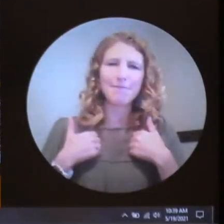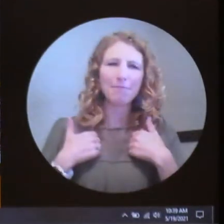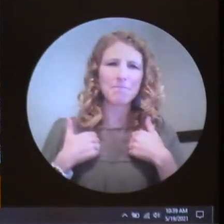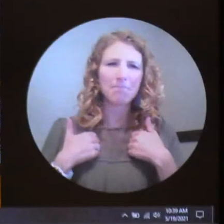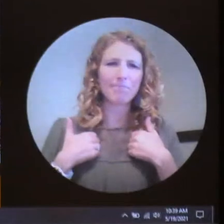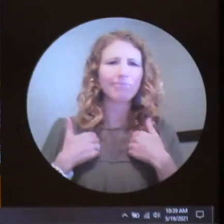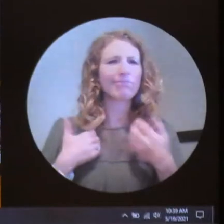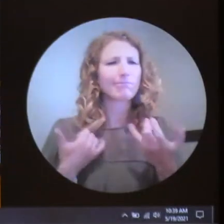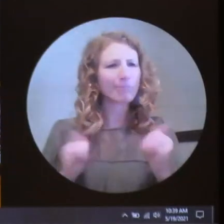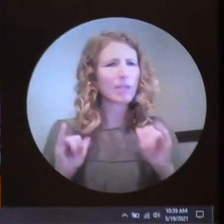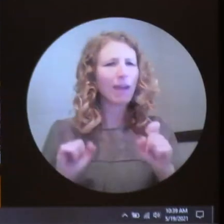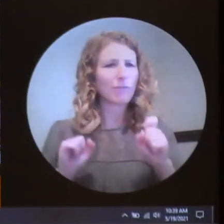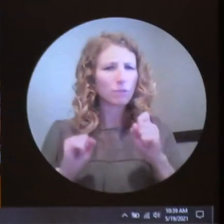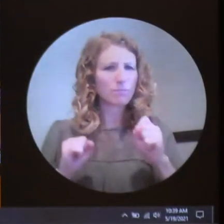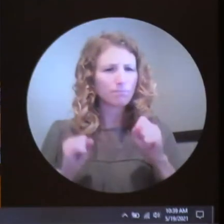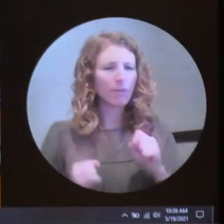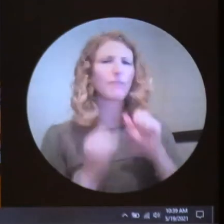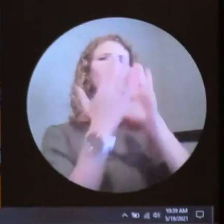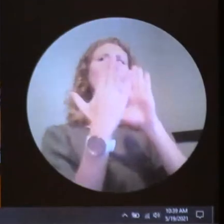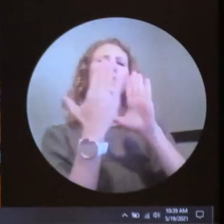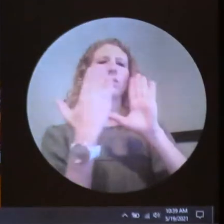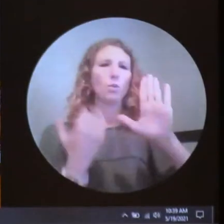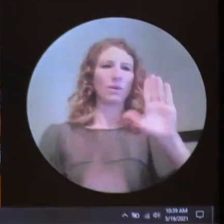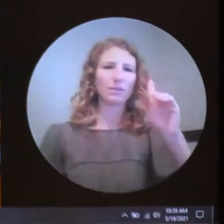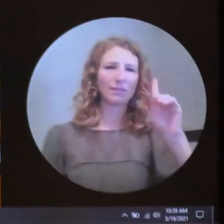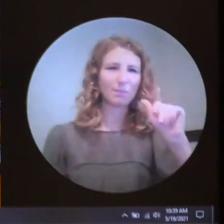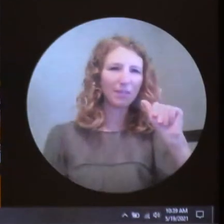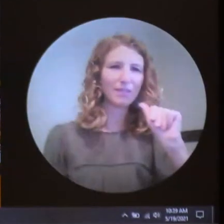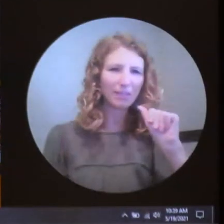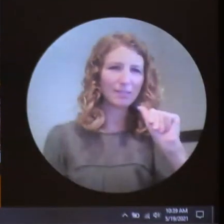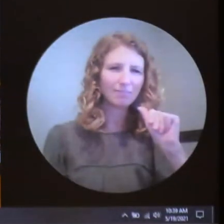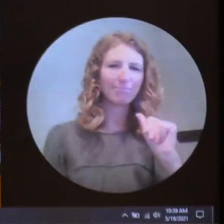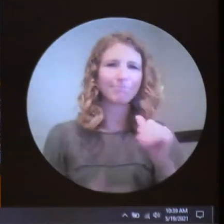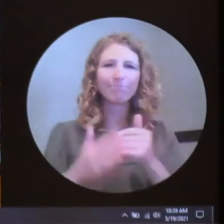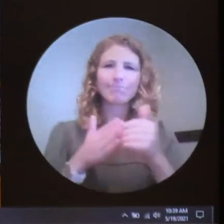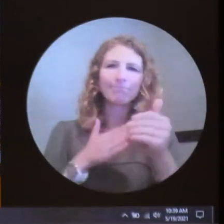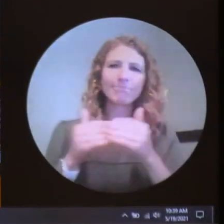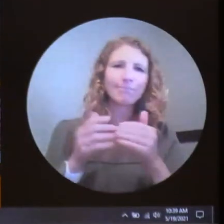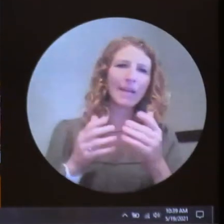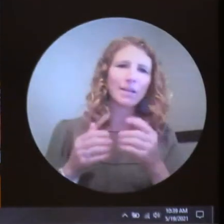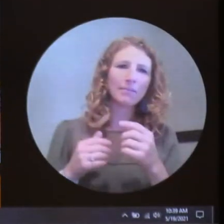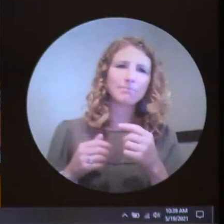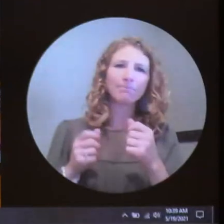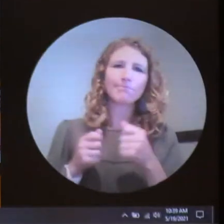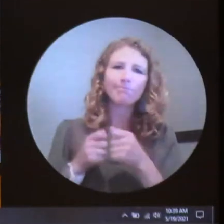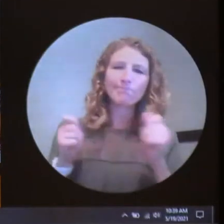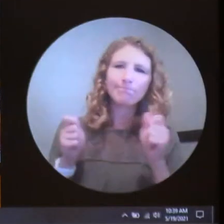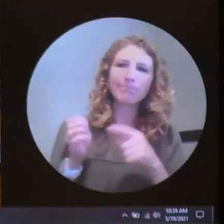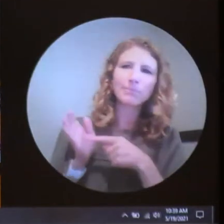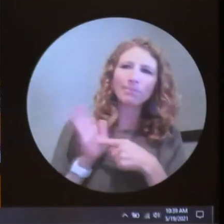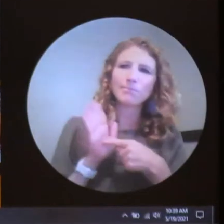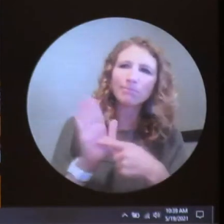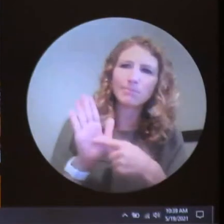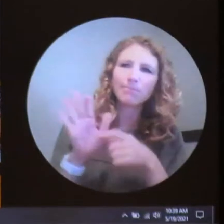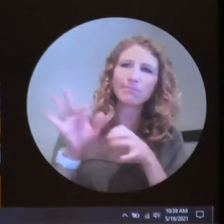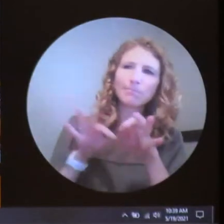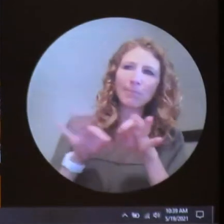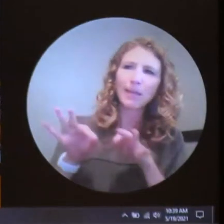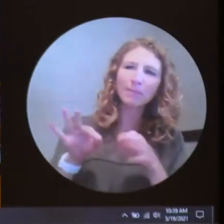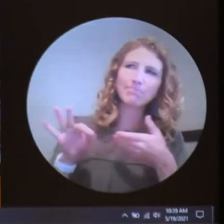disabilities that we have. Whether it be disclosing a disability when applying for a job,